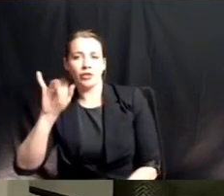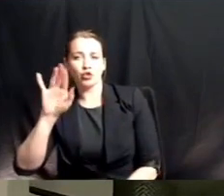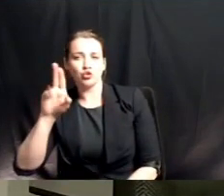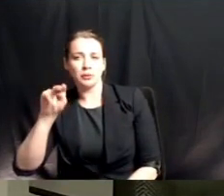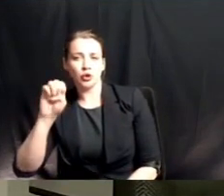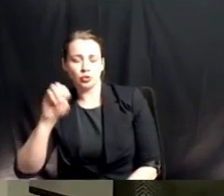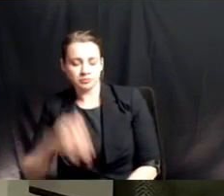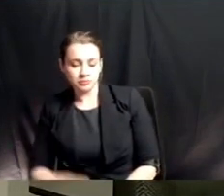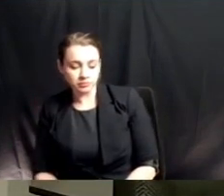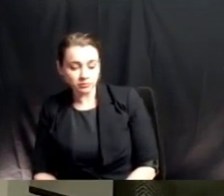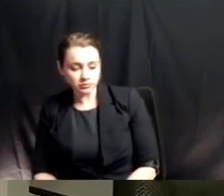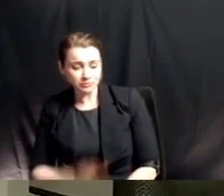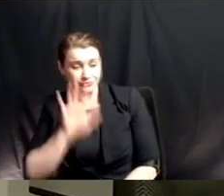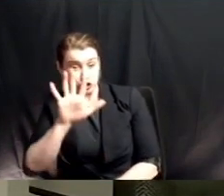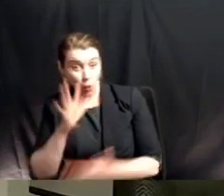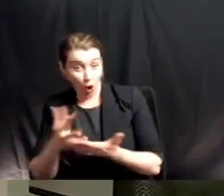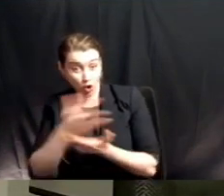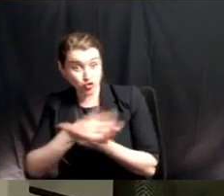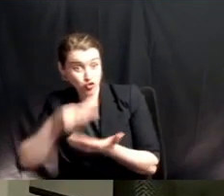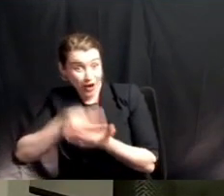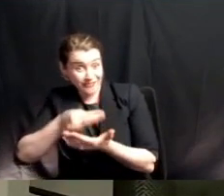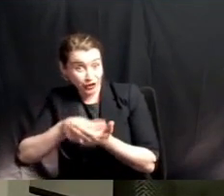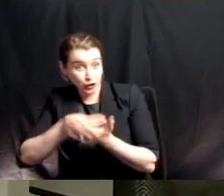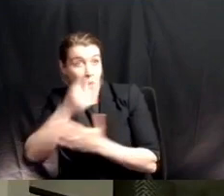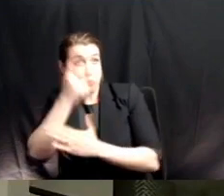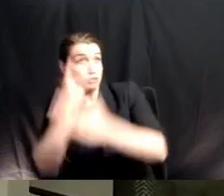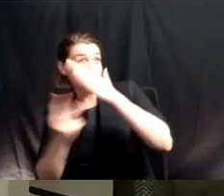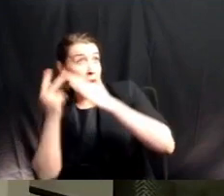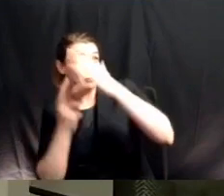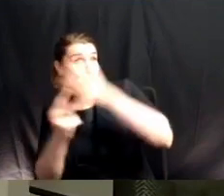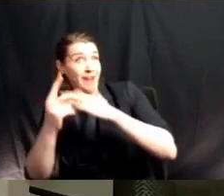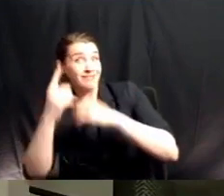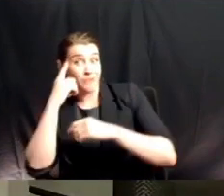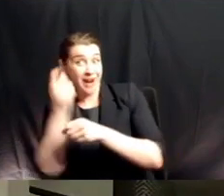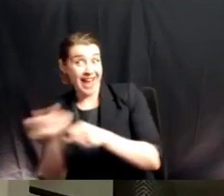fiscal year 2021 changed since you provided an update last month?